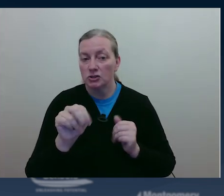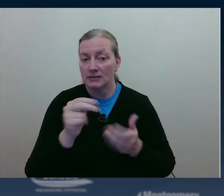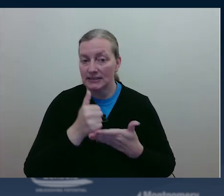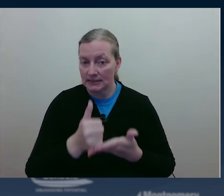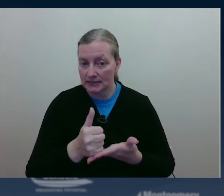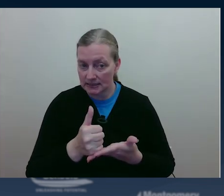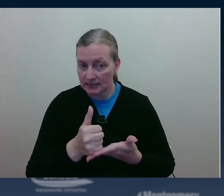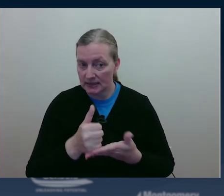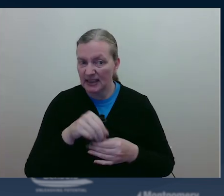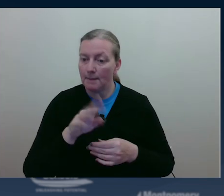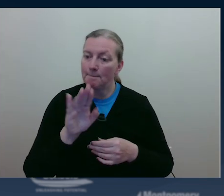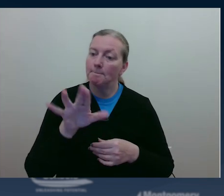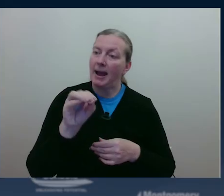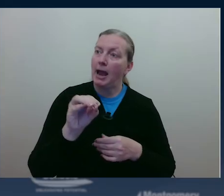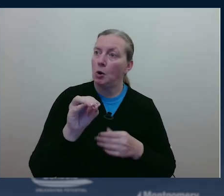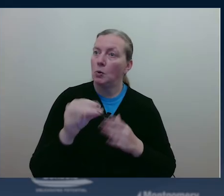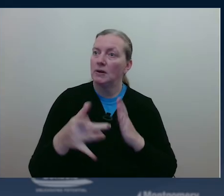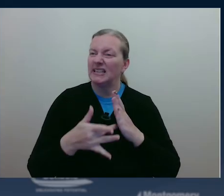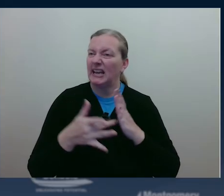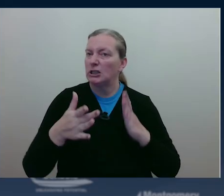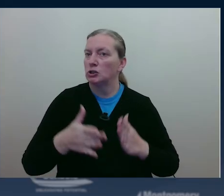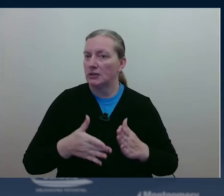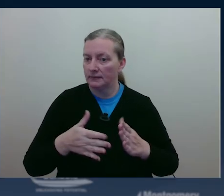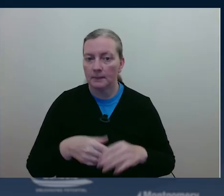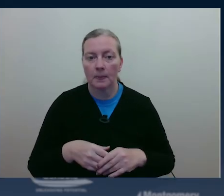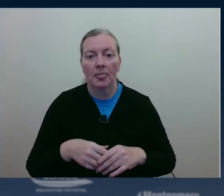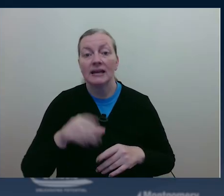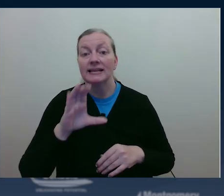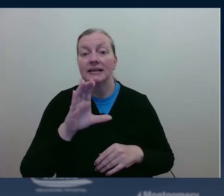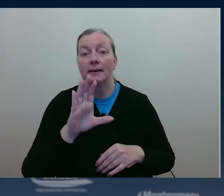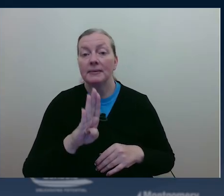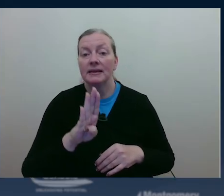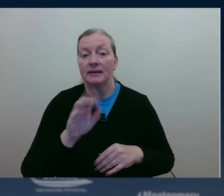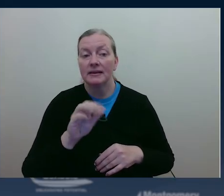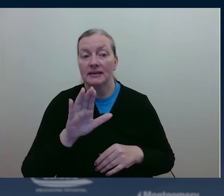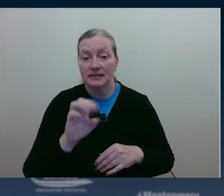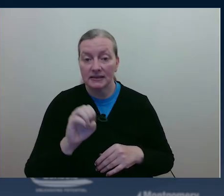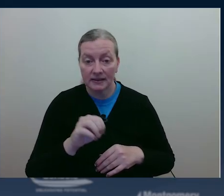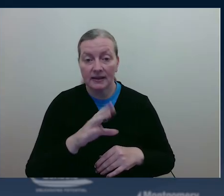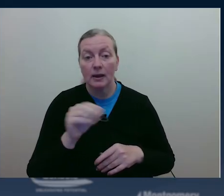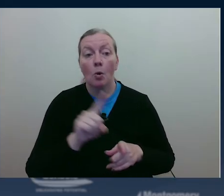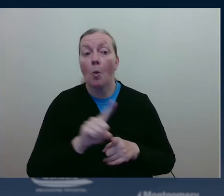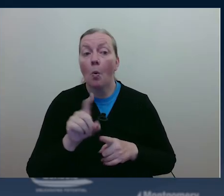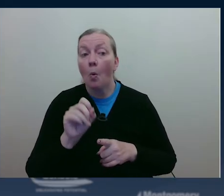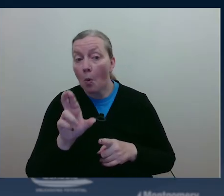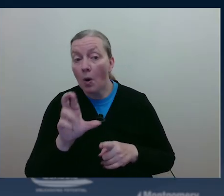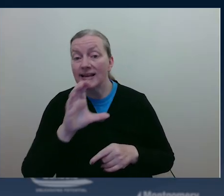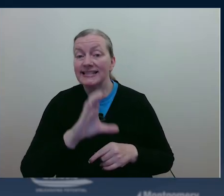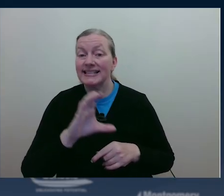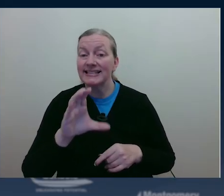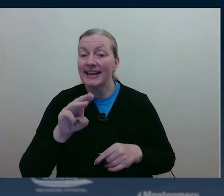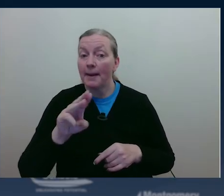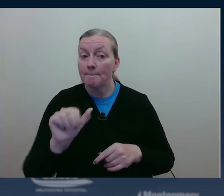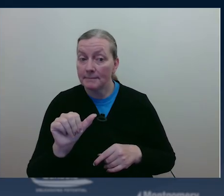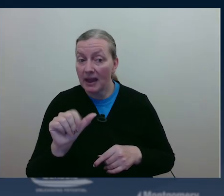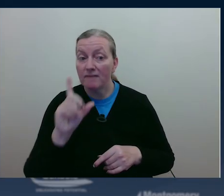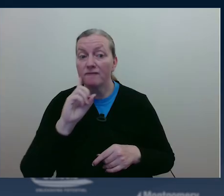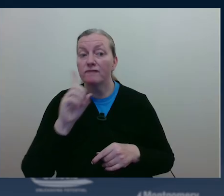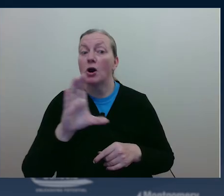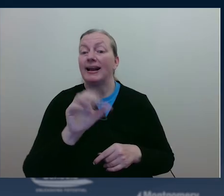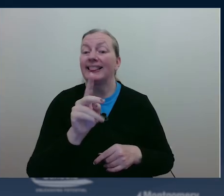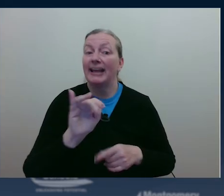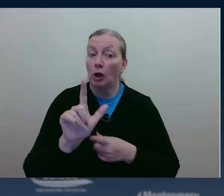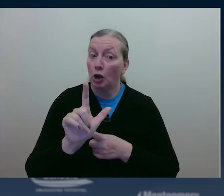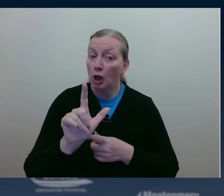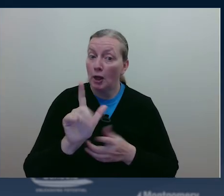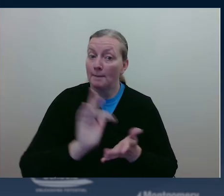earn the CCMA, the Certified Clinical Medical Assistant certification for those in the healthcare program.